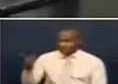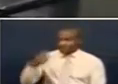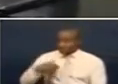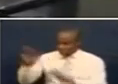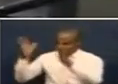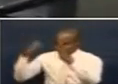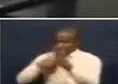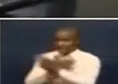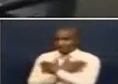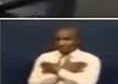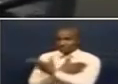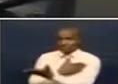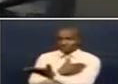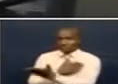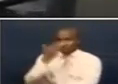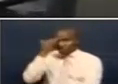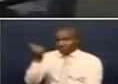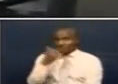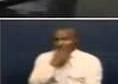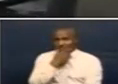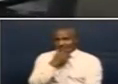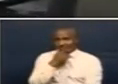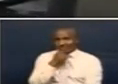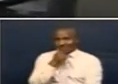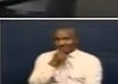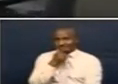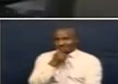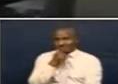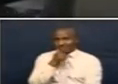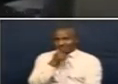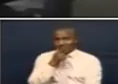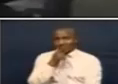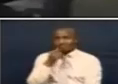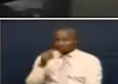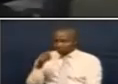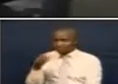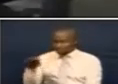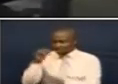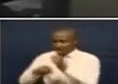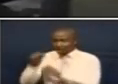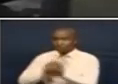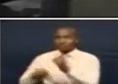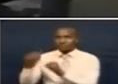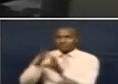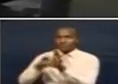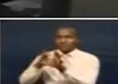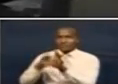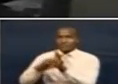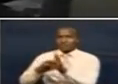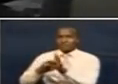colleague for actually taking an initiative to participate freely in